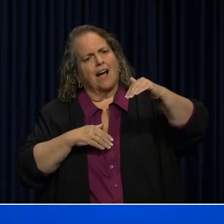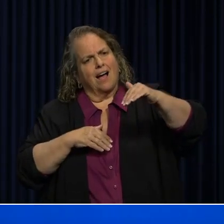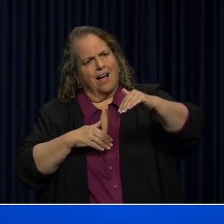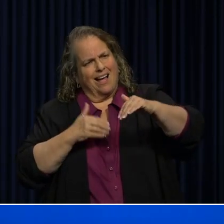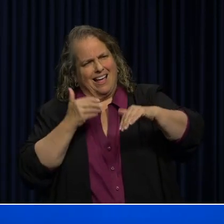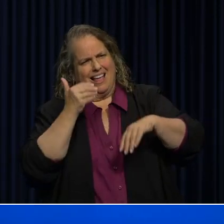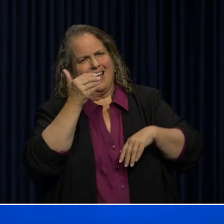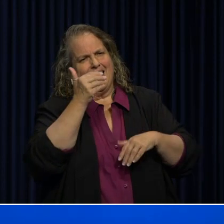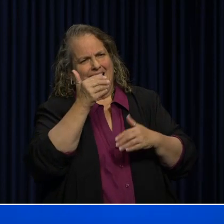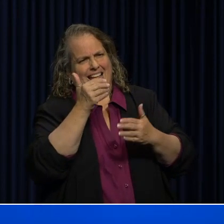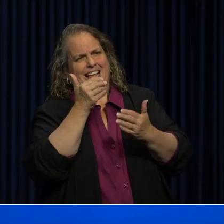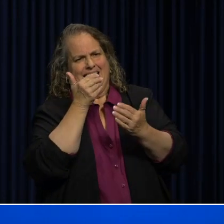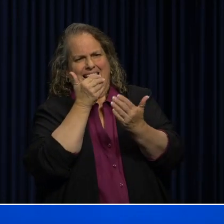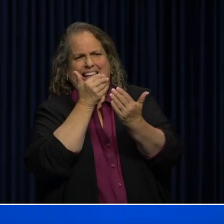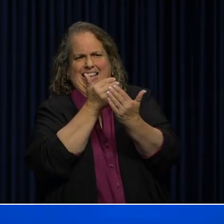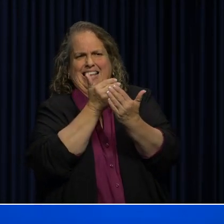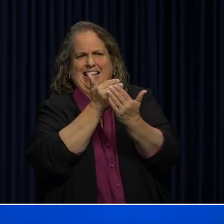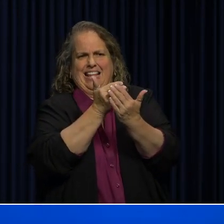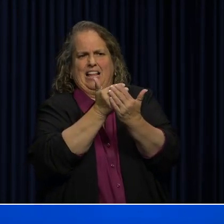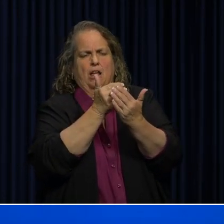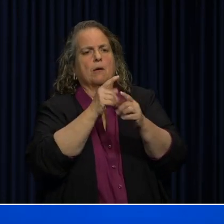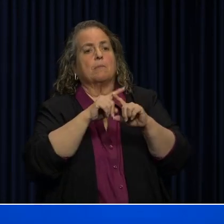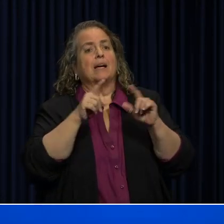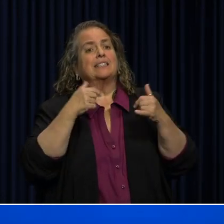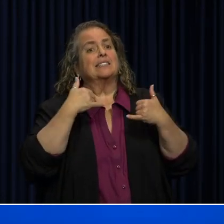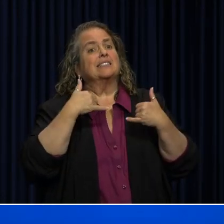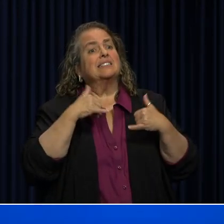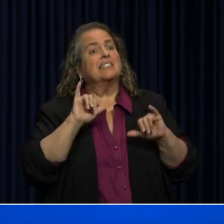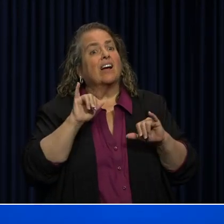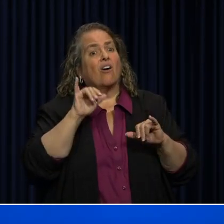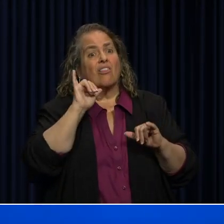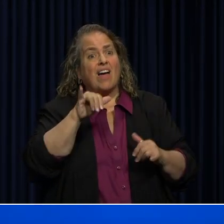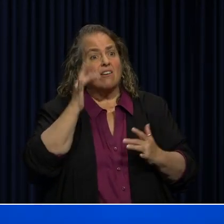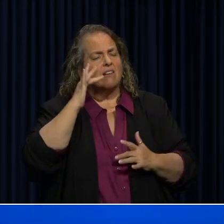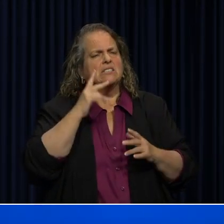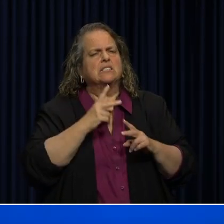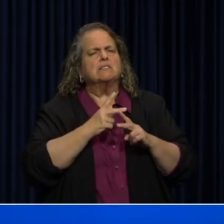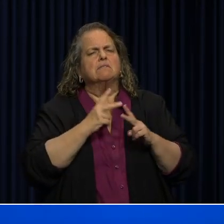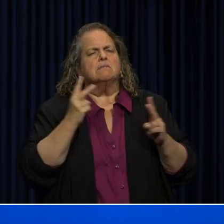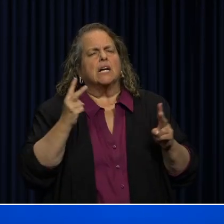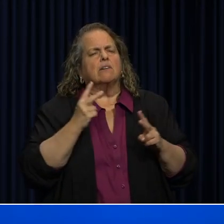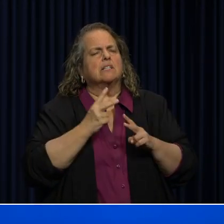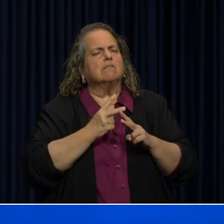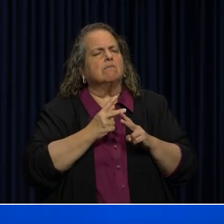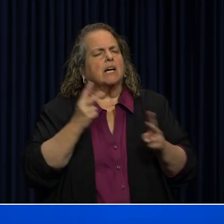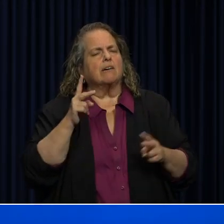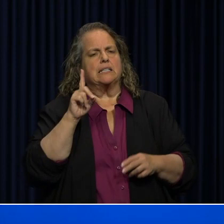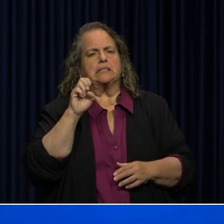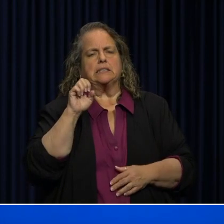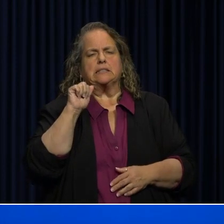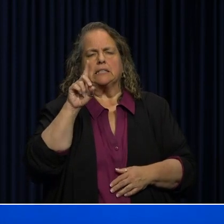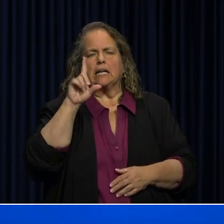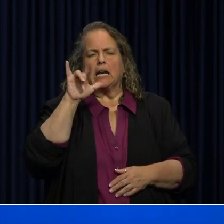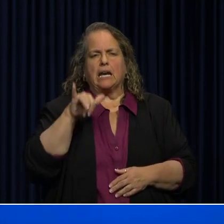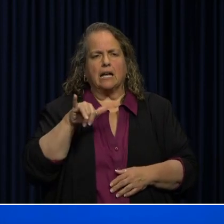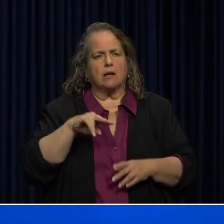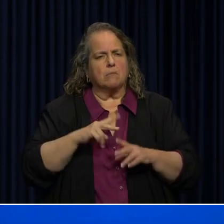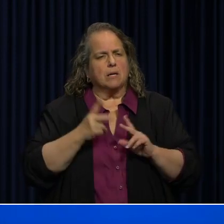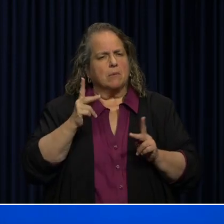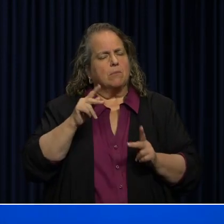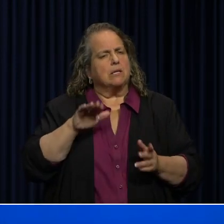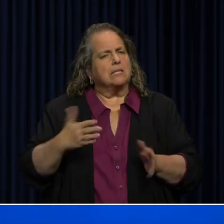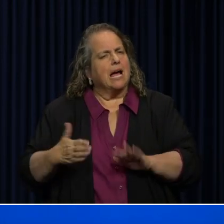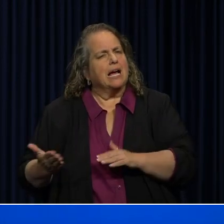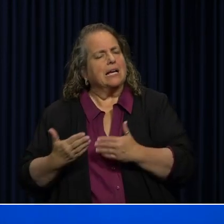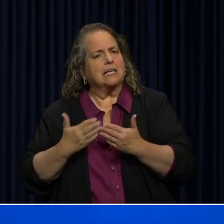tunnel. It is still really deadly, especially for those in our senior living facilities. And while we are